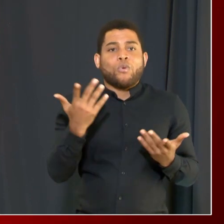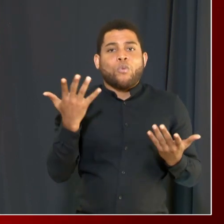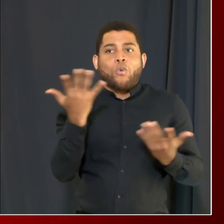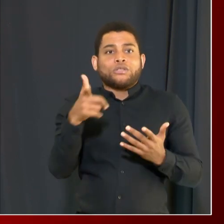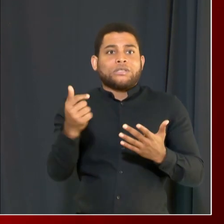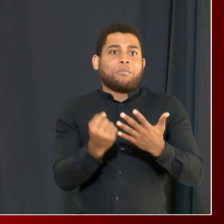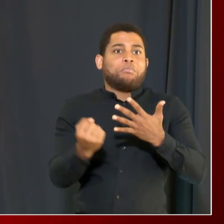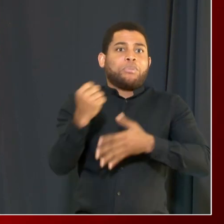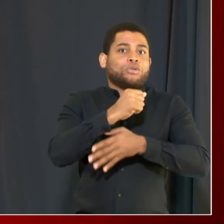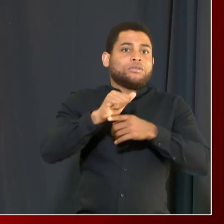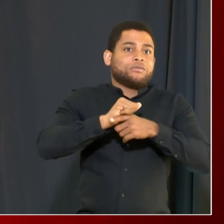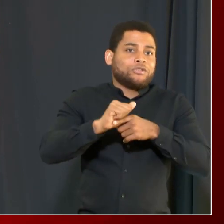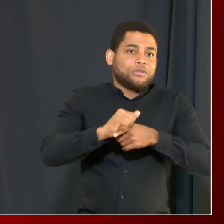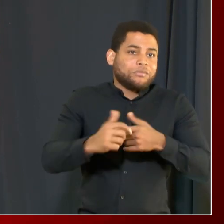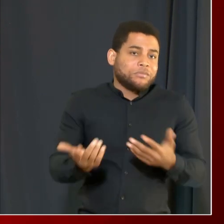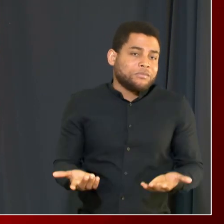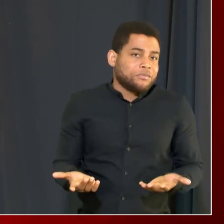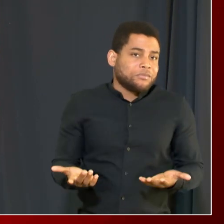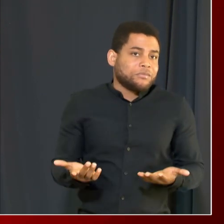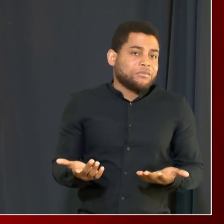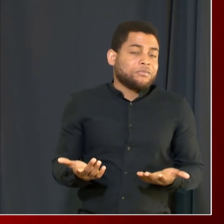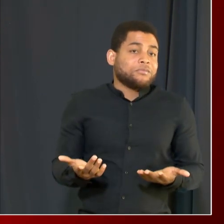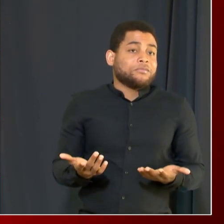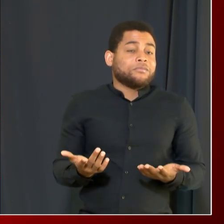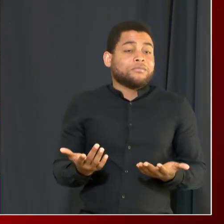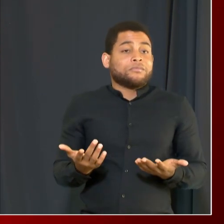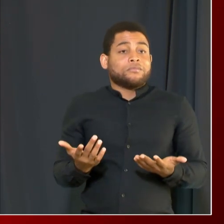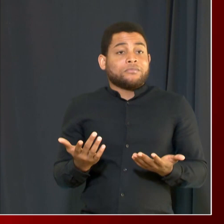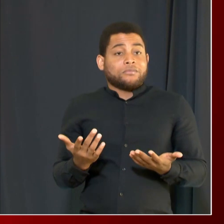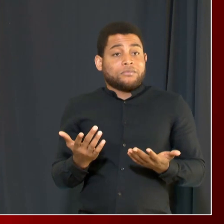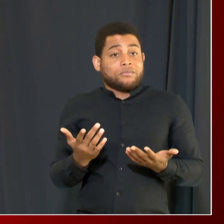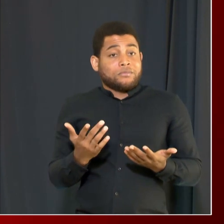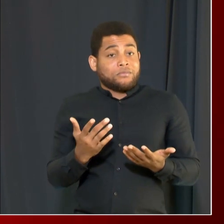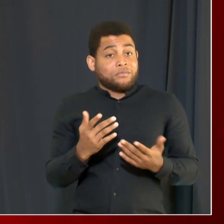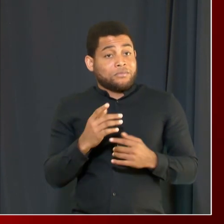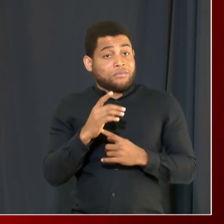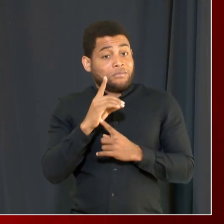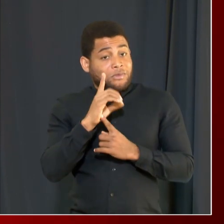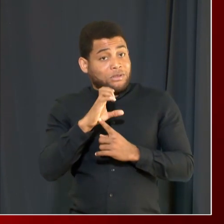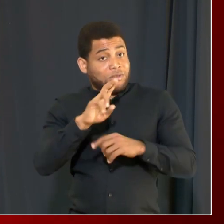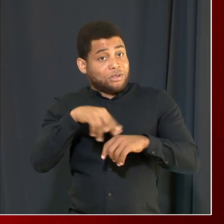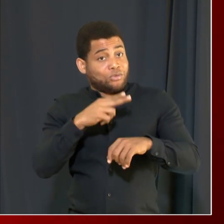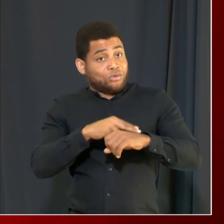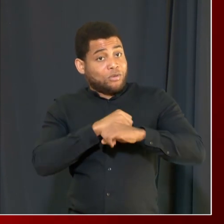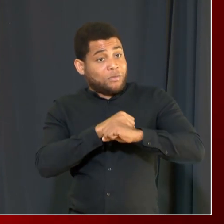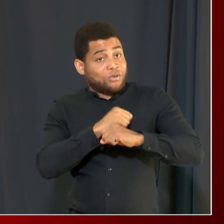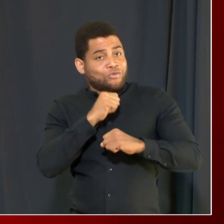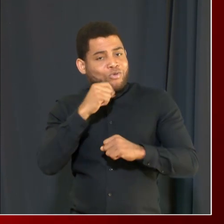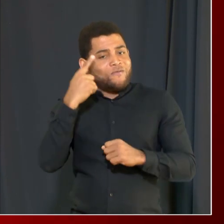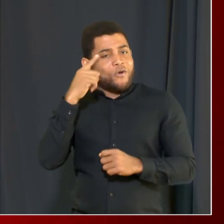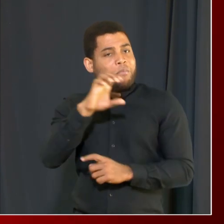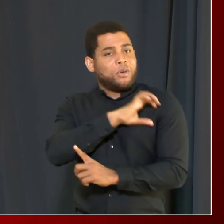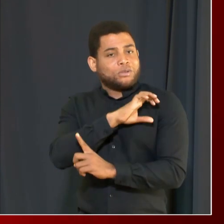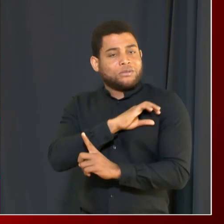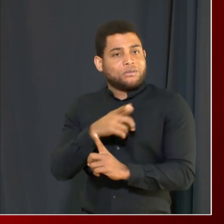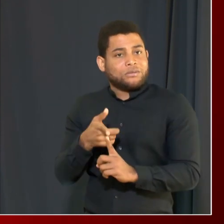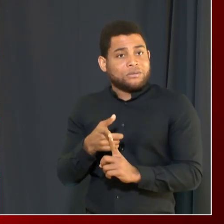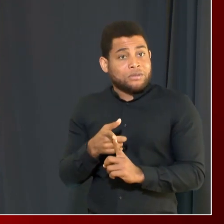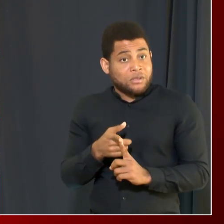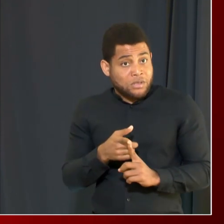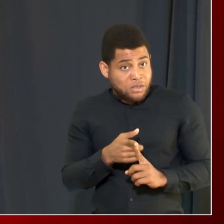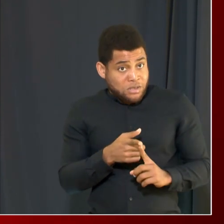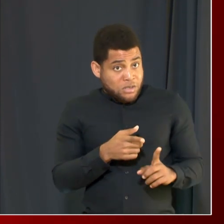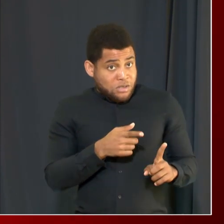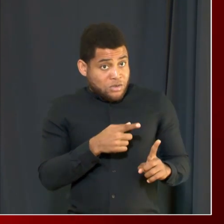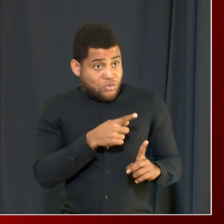training in the district. The district's National Guard is for. So have you talked to any federal partners about